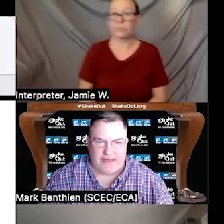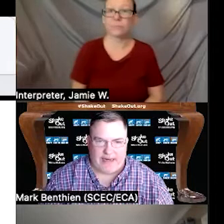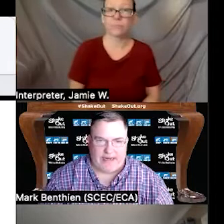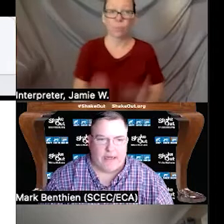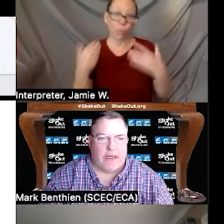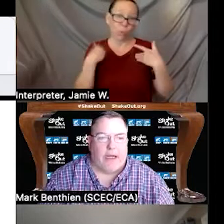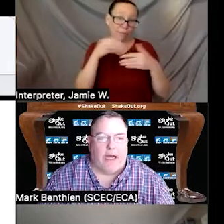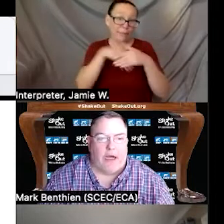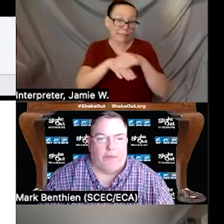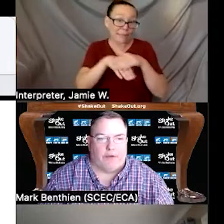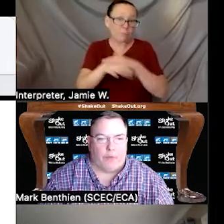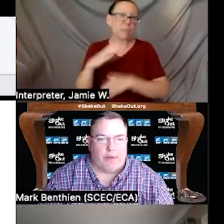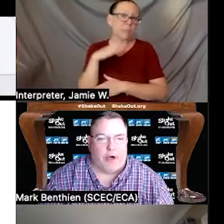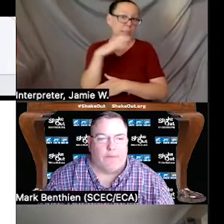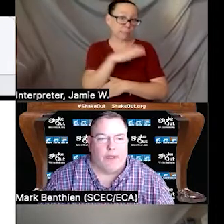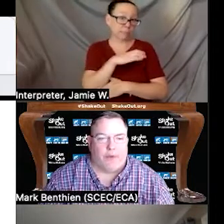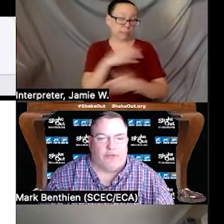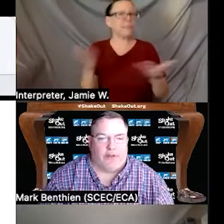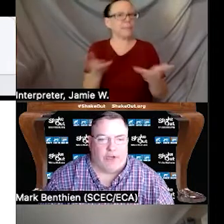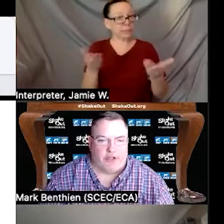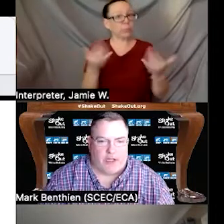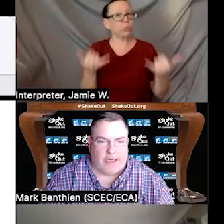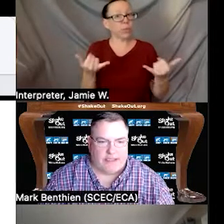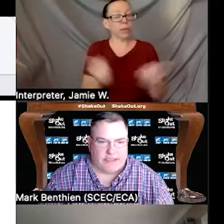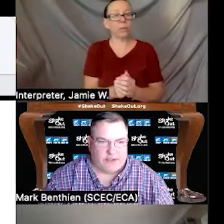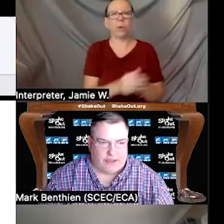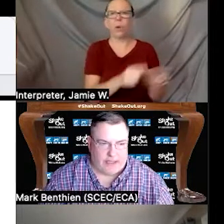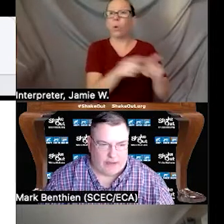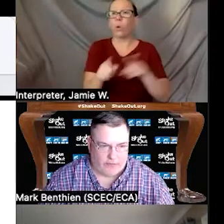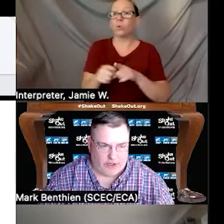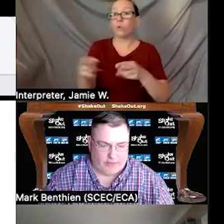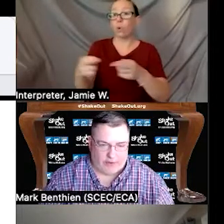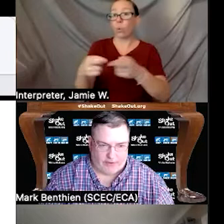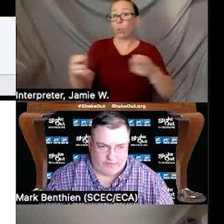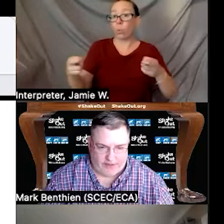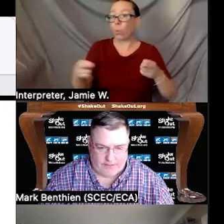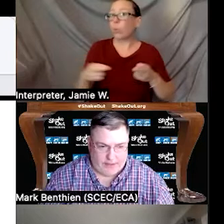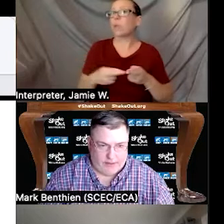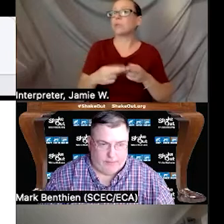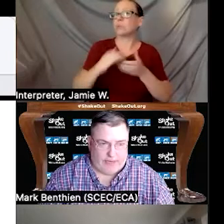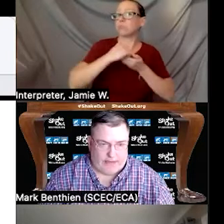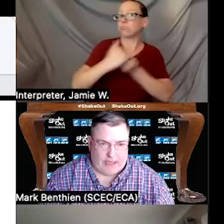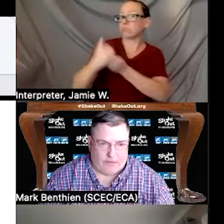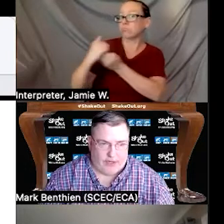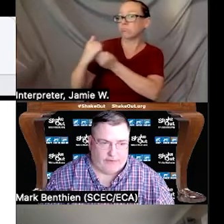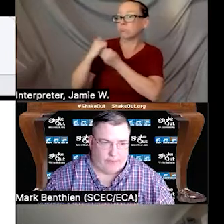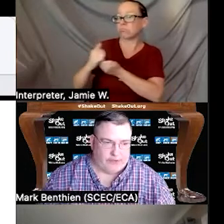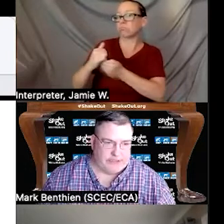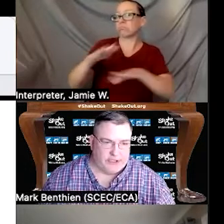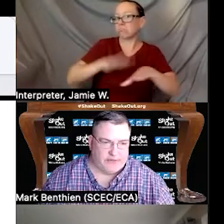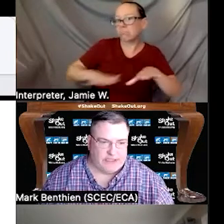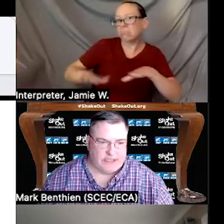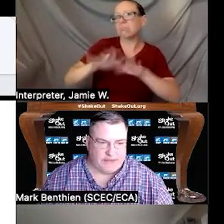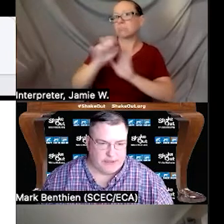represented today on this webinar. We also have regional alliances throughout California. We're funded by the California Office of